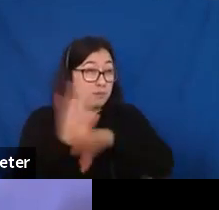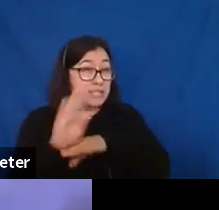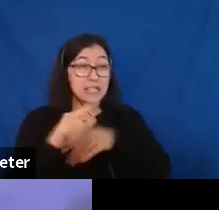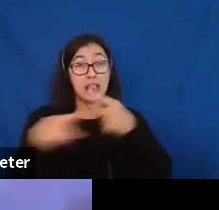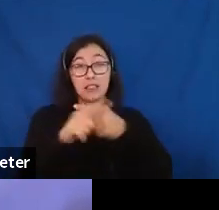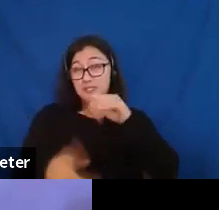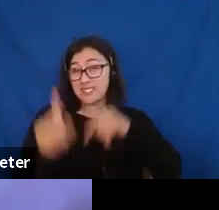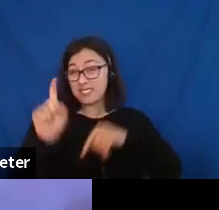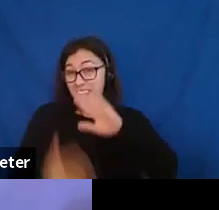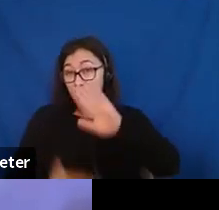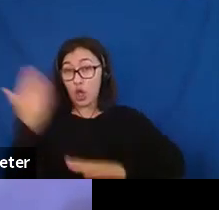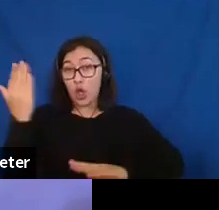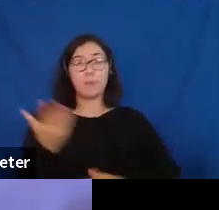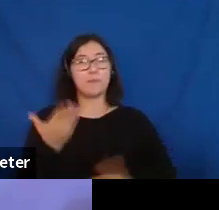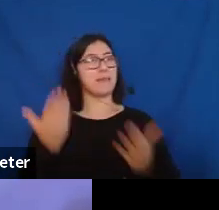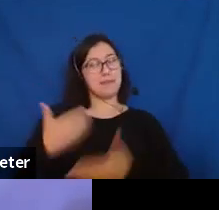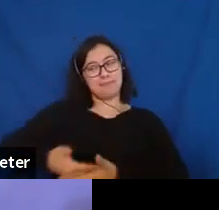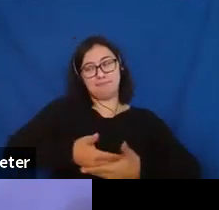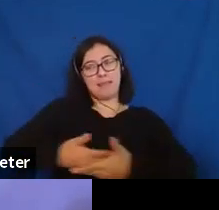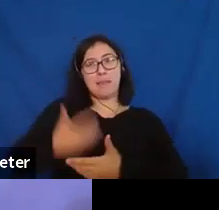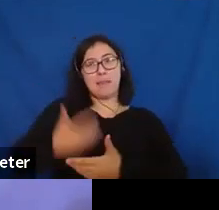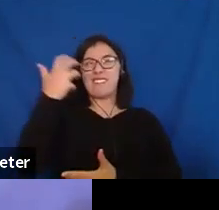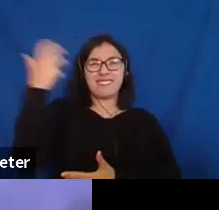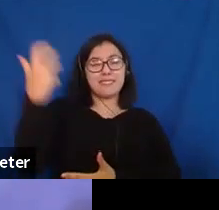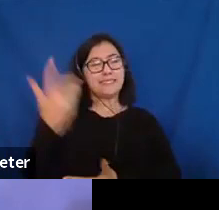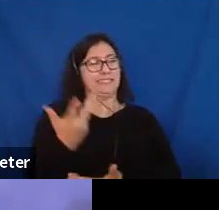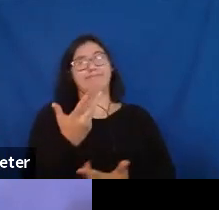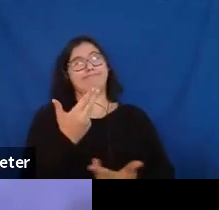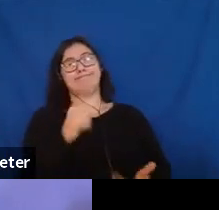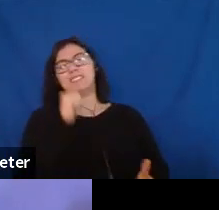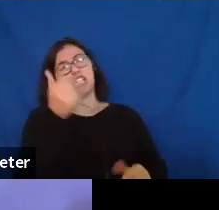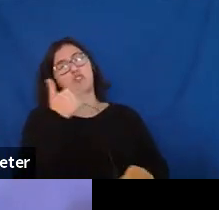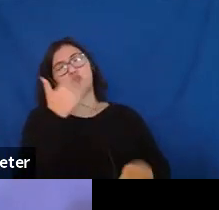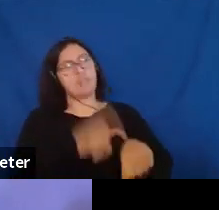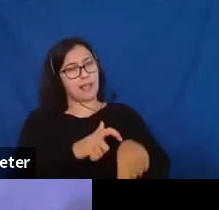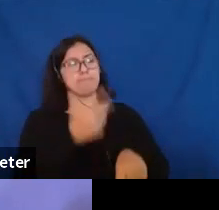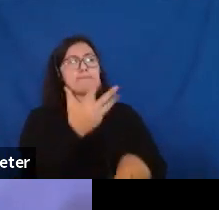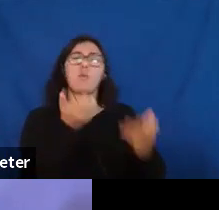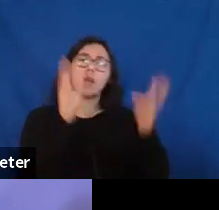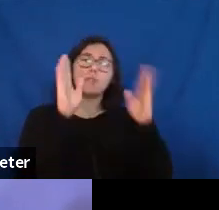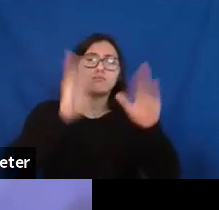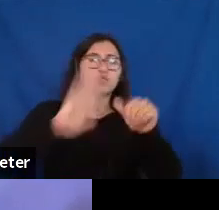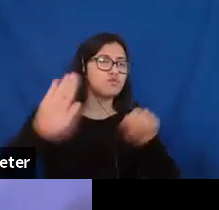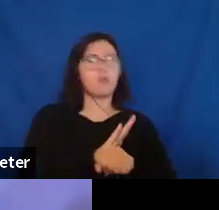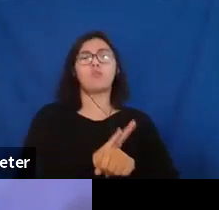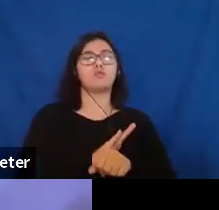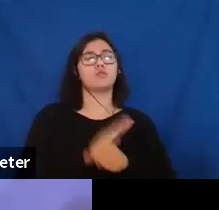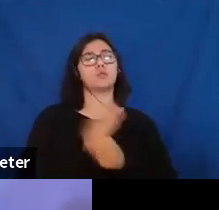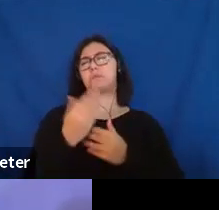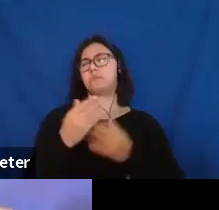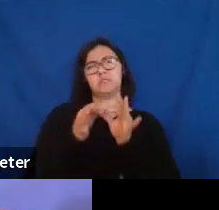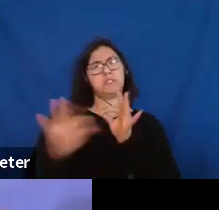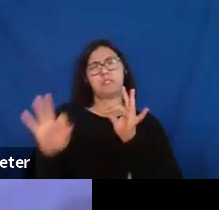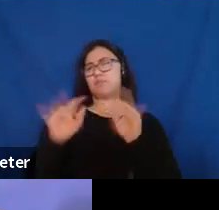got a screaming baby in their arms, that's probably not the right time. I want their attention. And then, so here's your simple template. This is what I